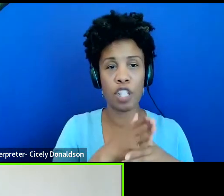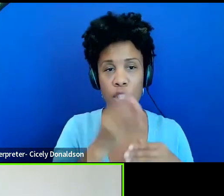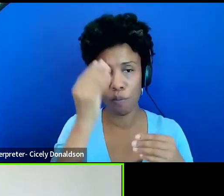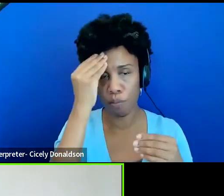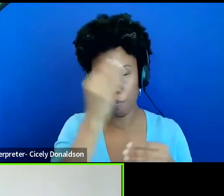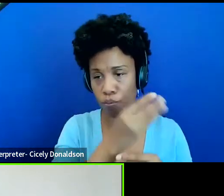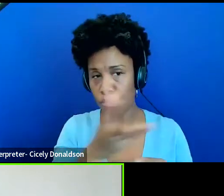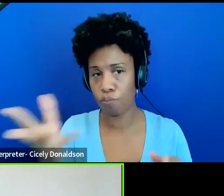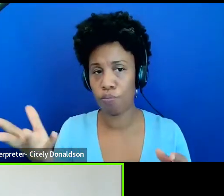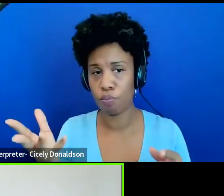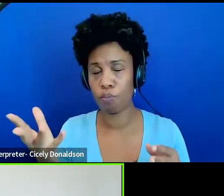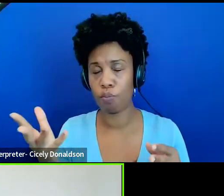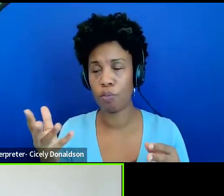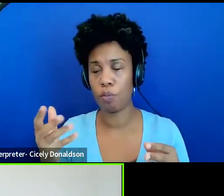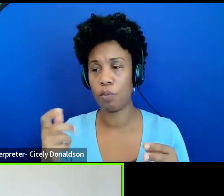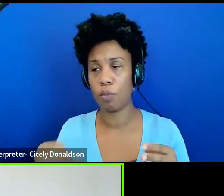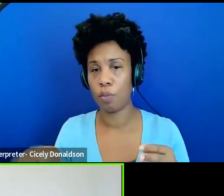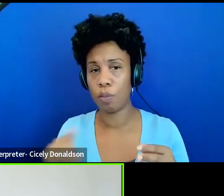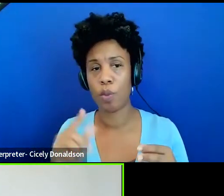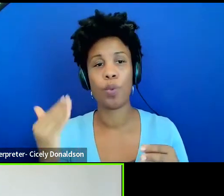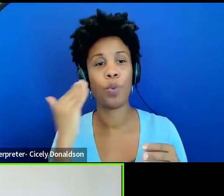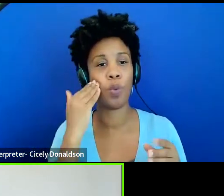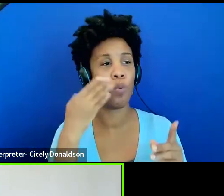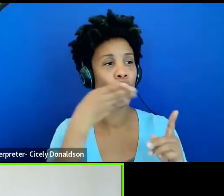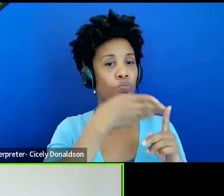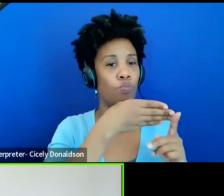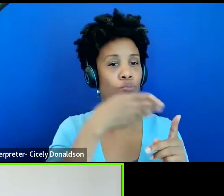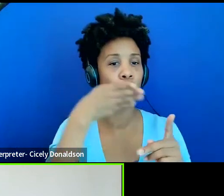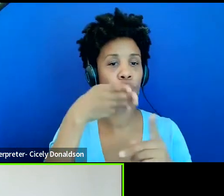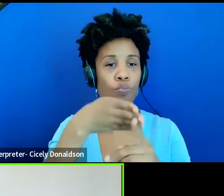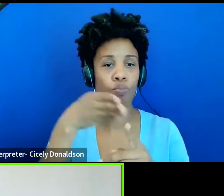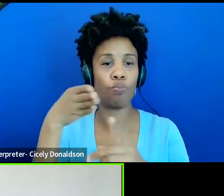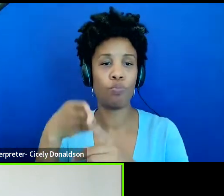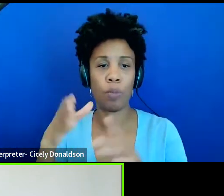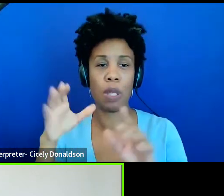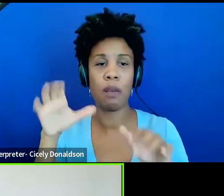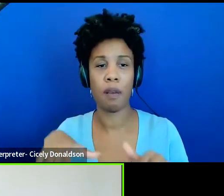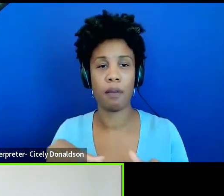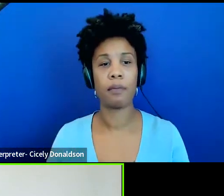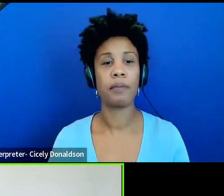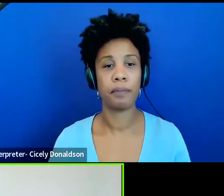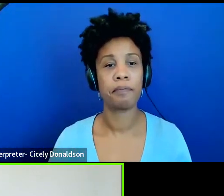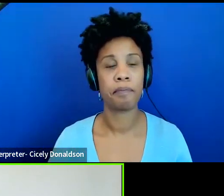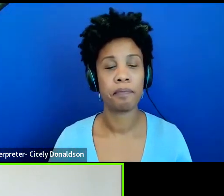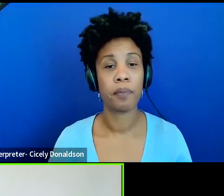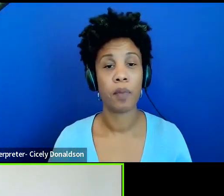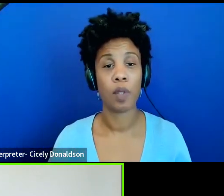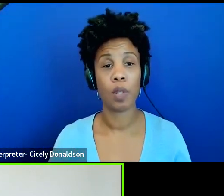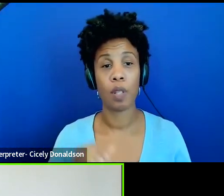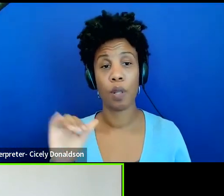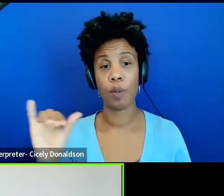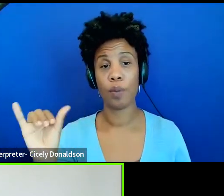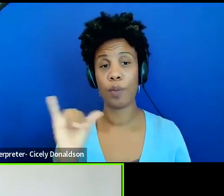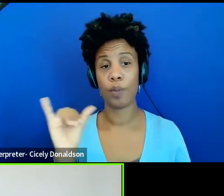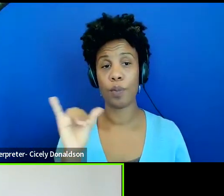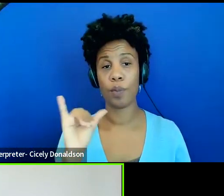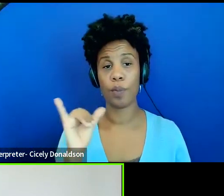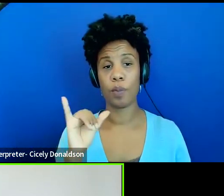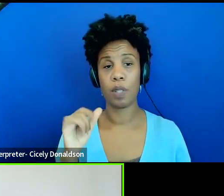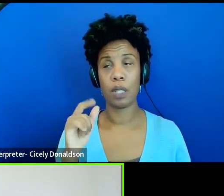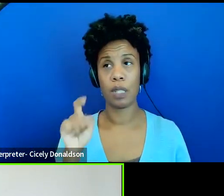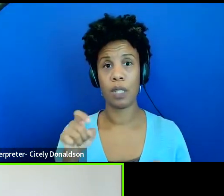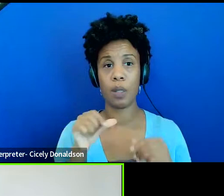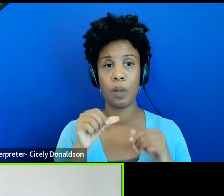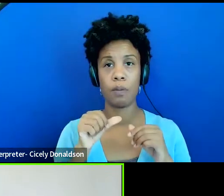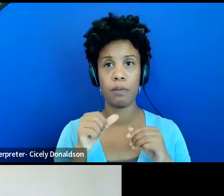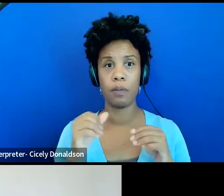the members so that they're able to engage with those pharmacies directly. There's also a need for ongoing advocacy at